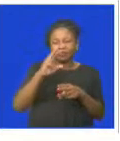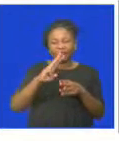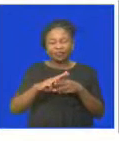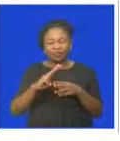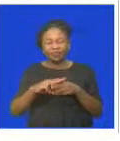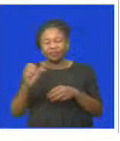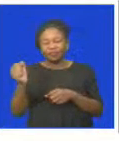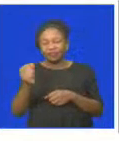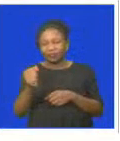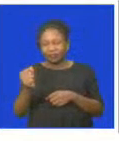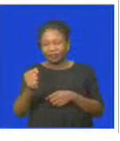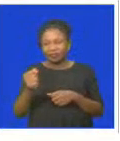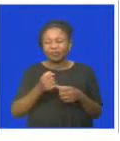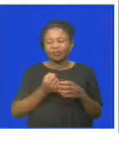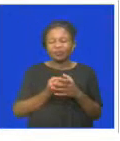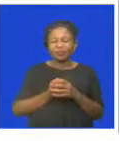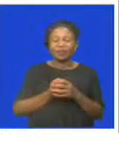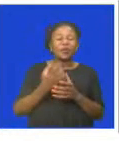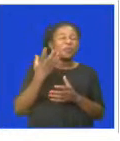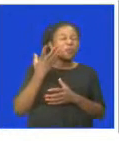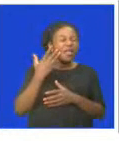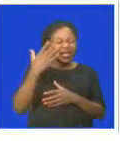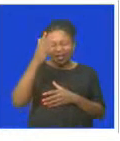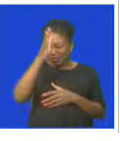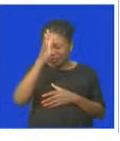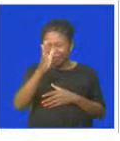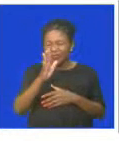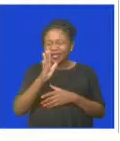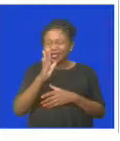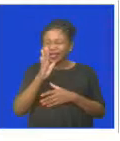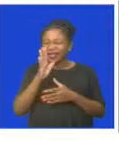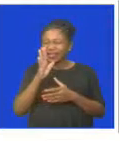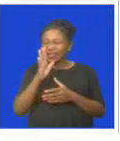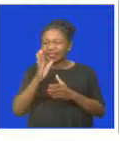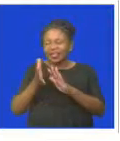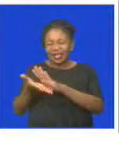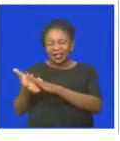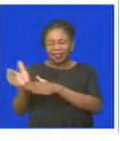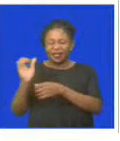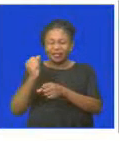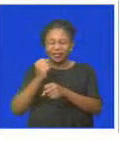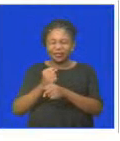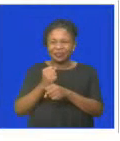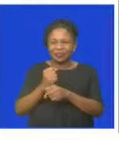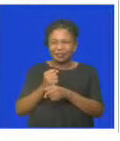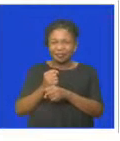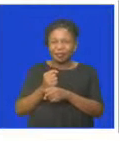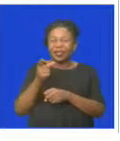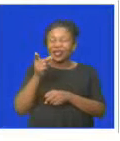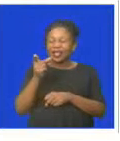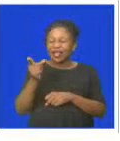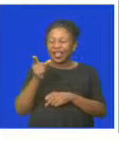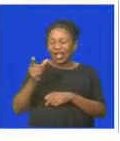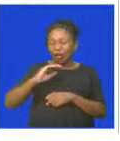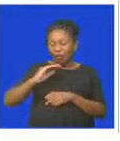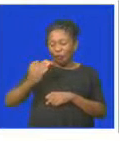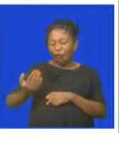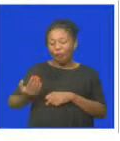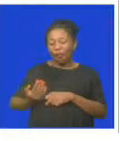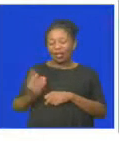parents are at work, we used to ask domestic workers to help